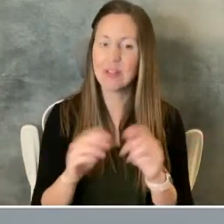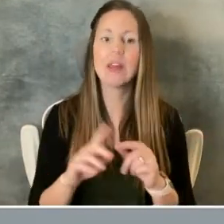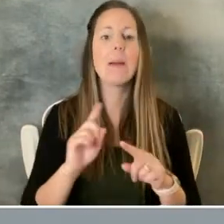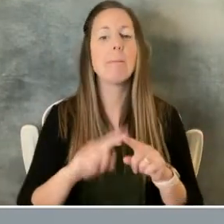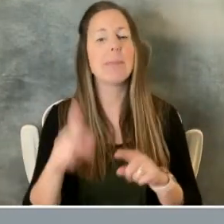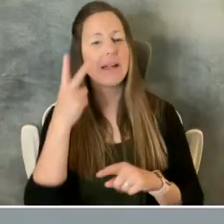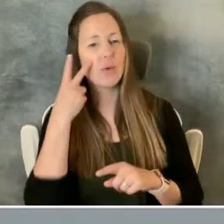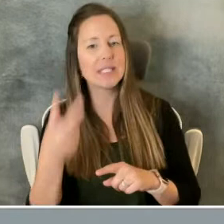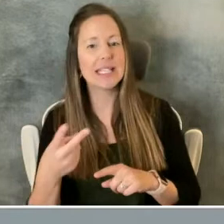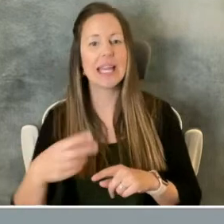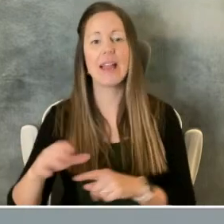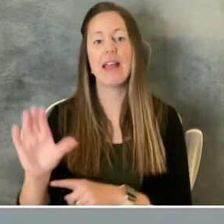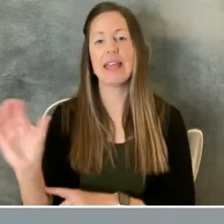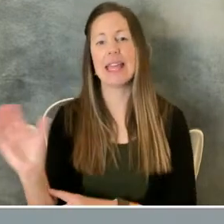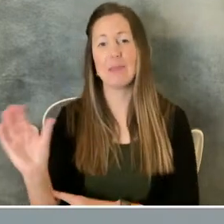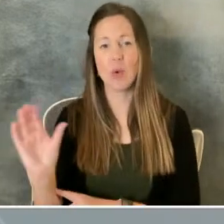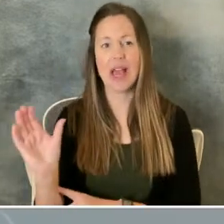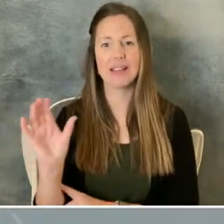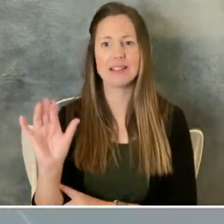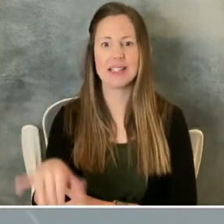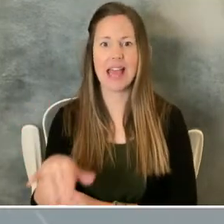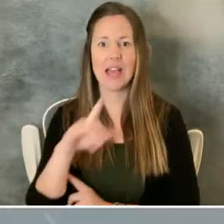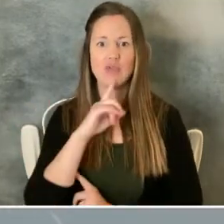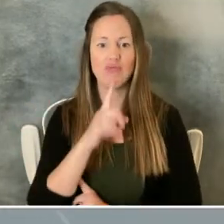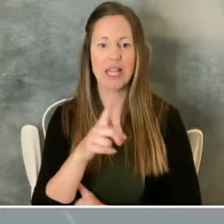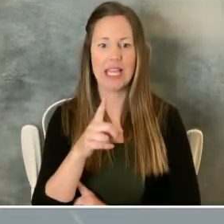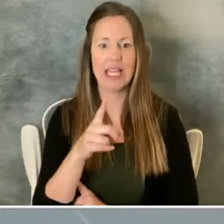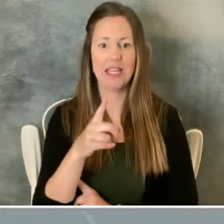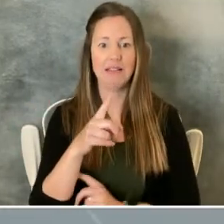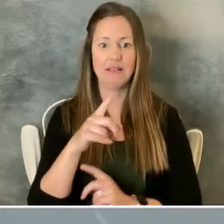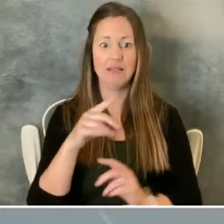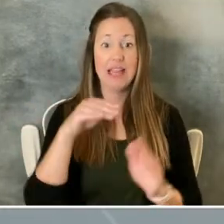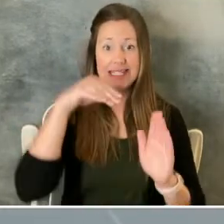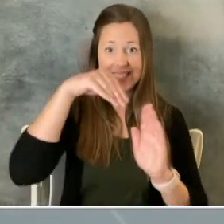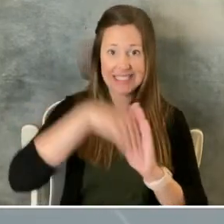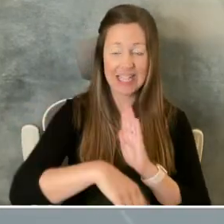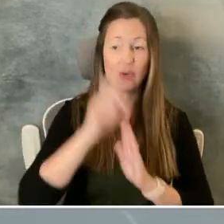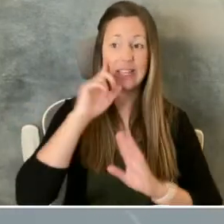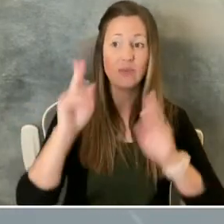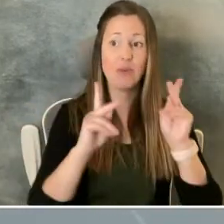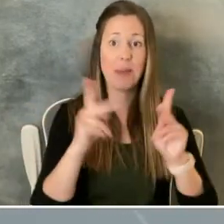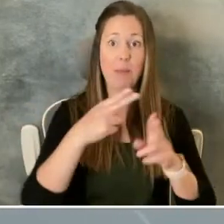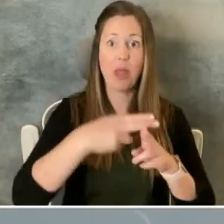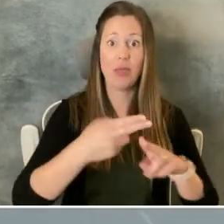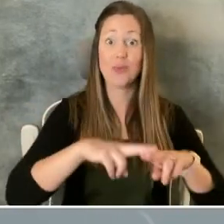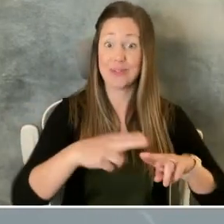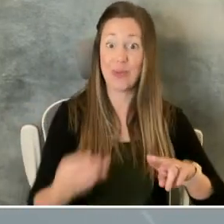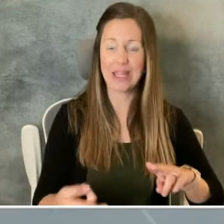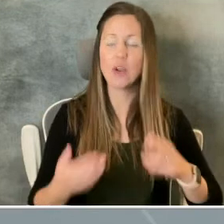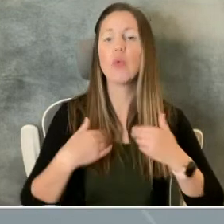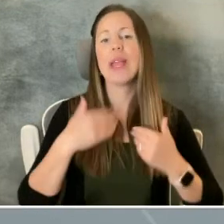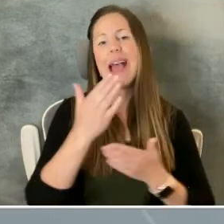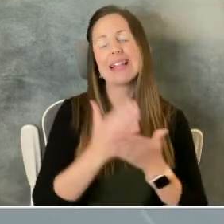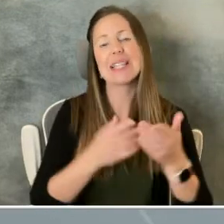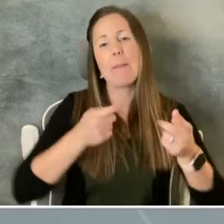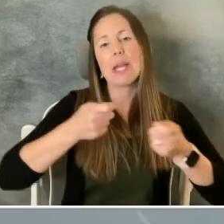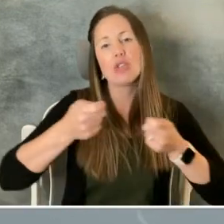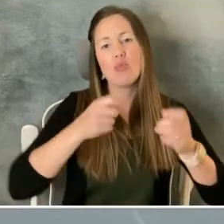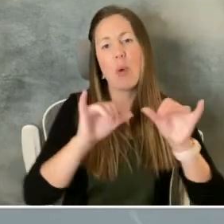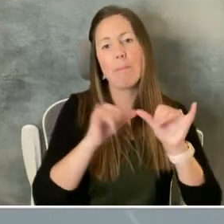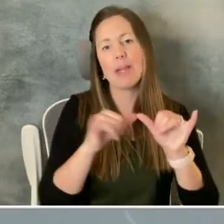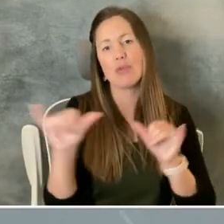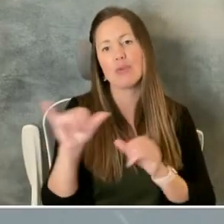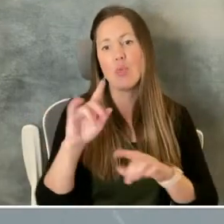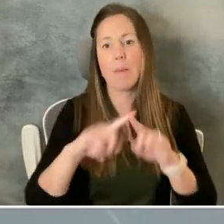chemokines decreased in patients who were able to lose weight. And we did have controls, and we did not see that same decline